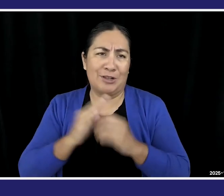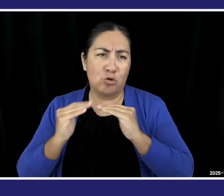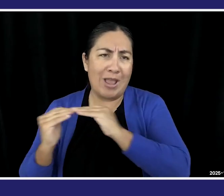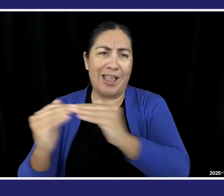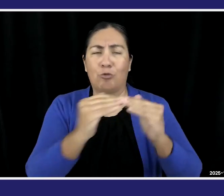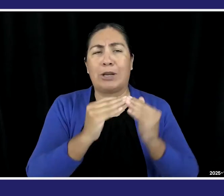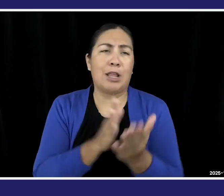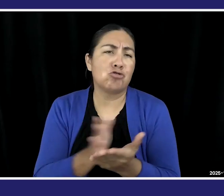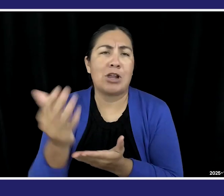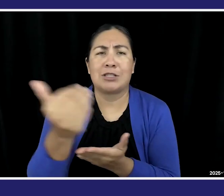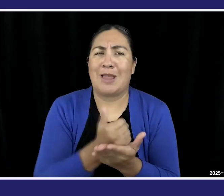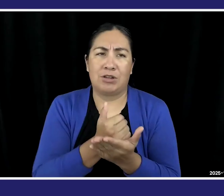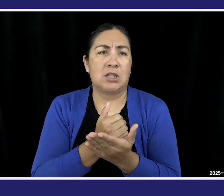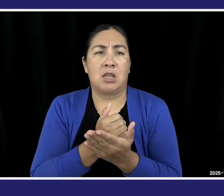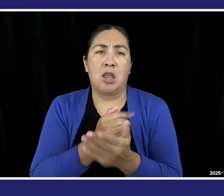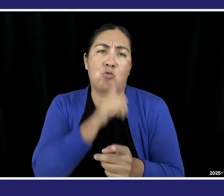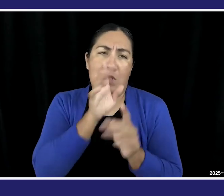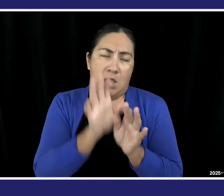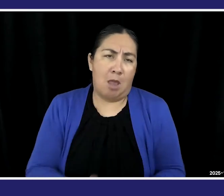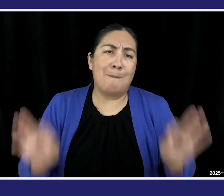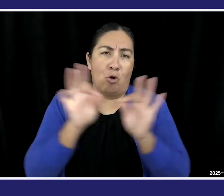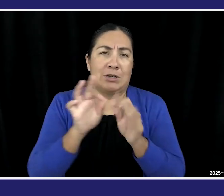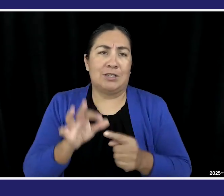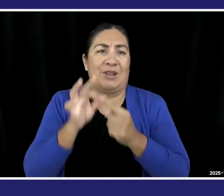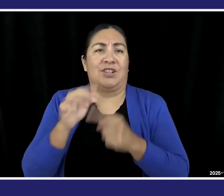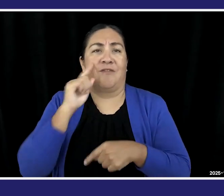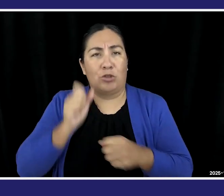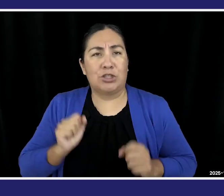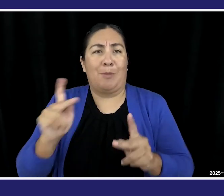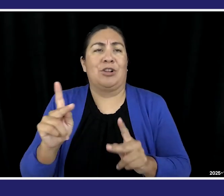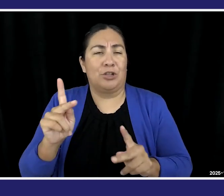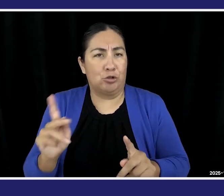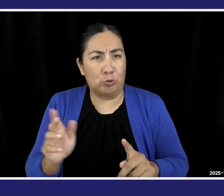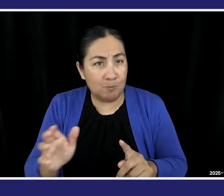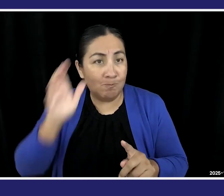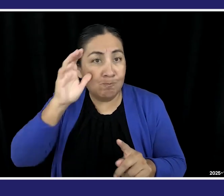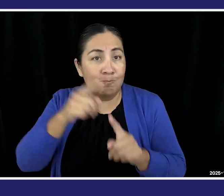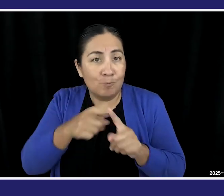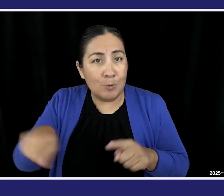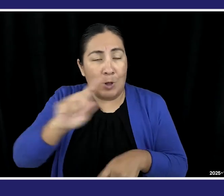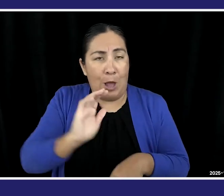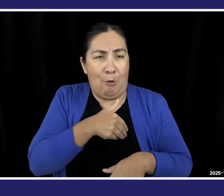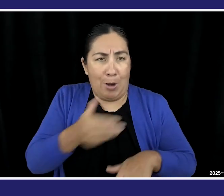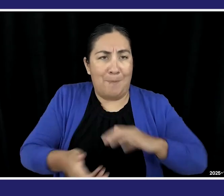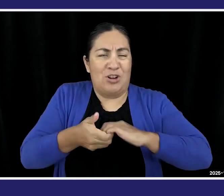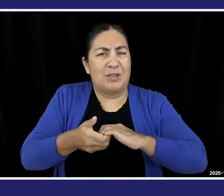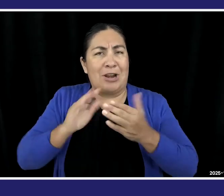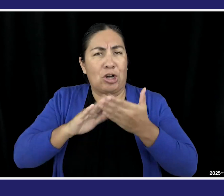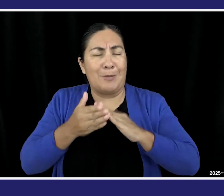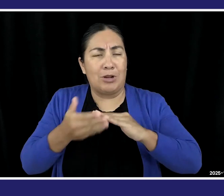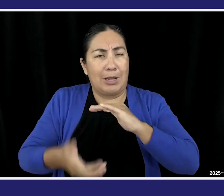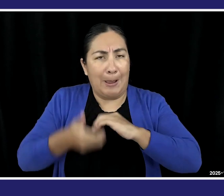to hear from all of you, our partnership with community partners. So as you are already starting to hear, today will be a